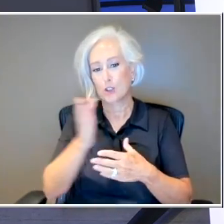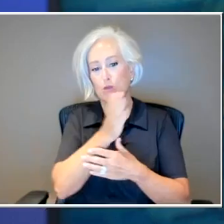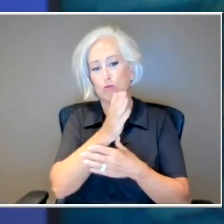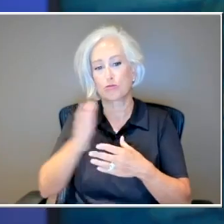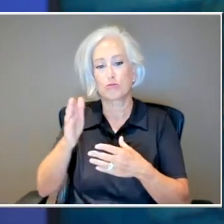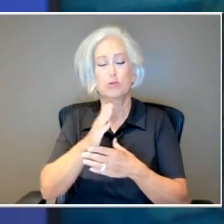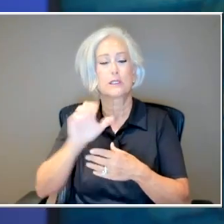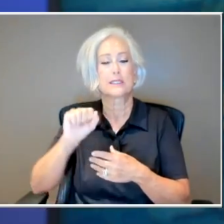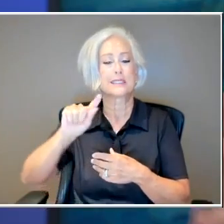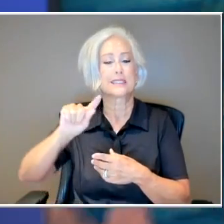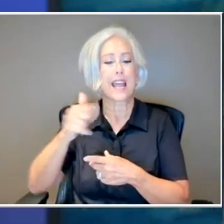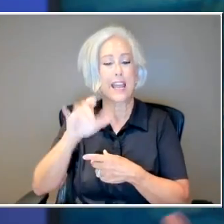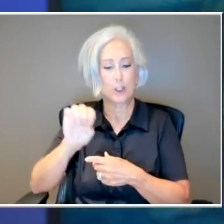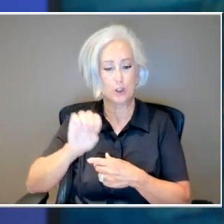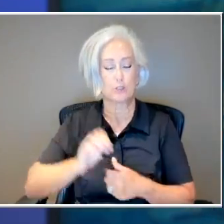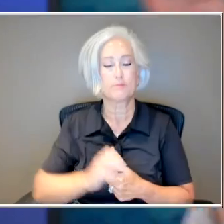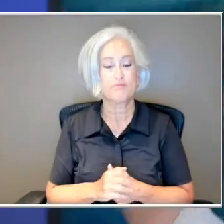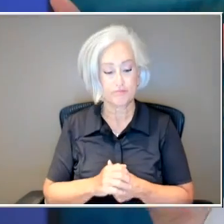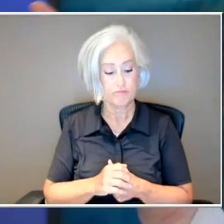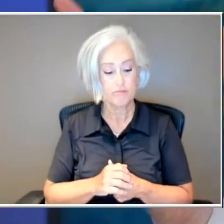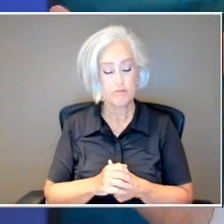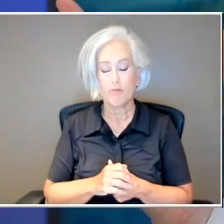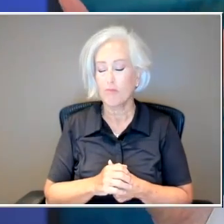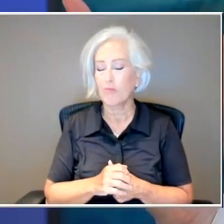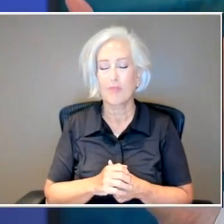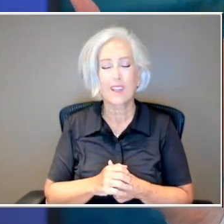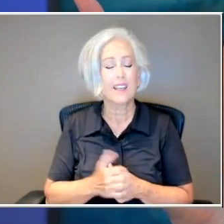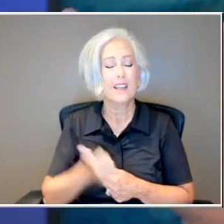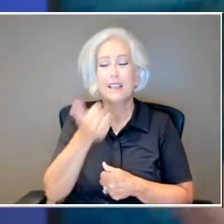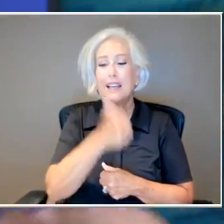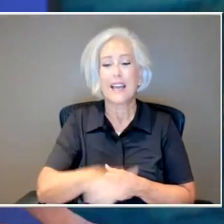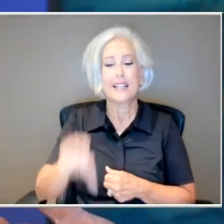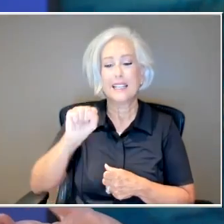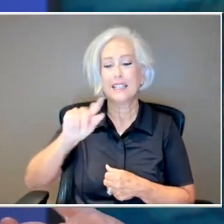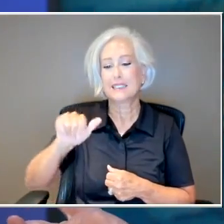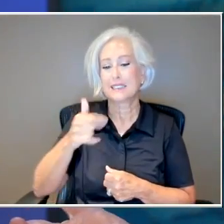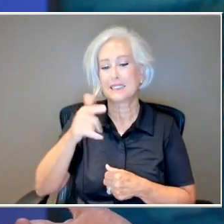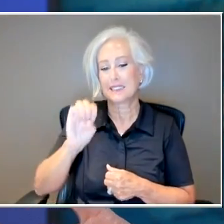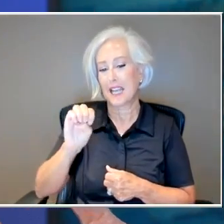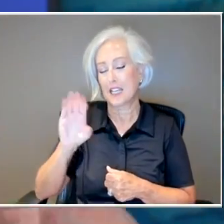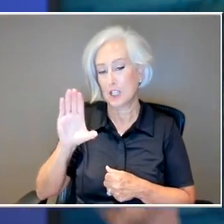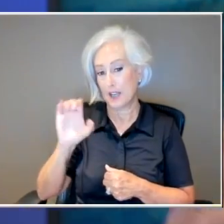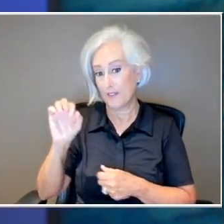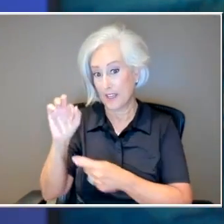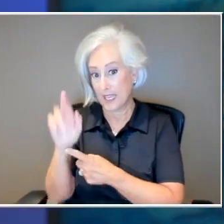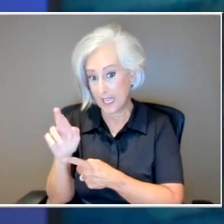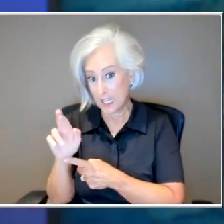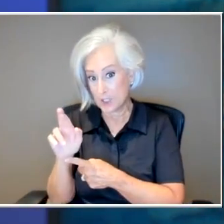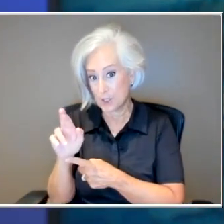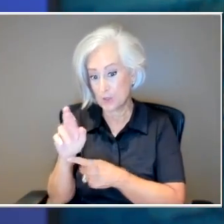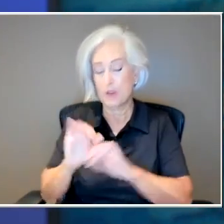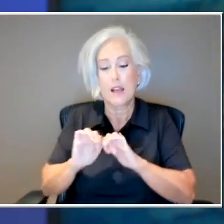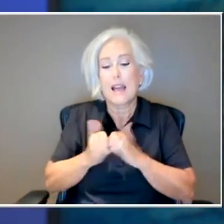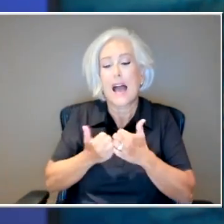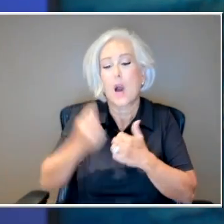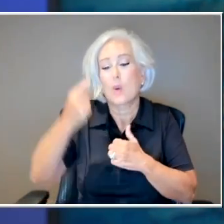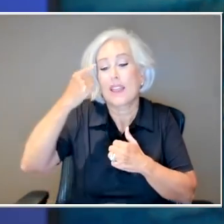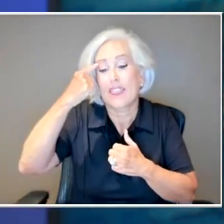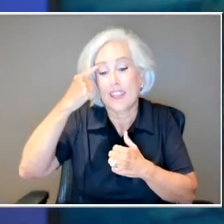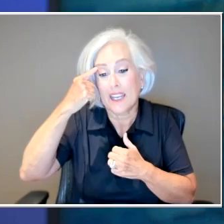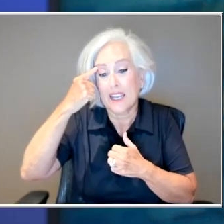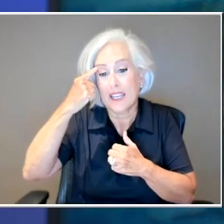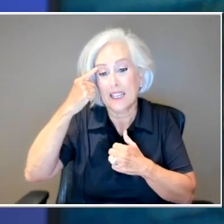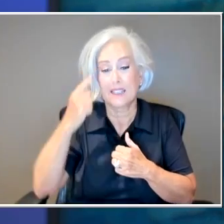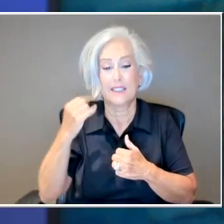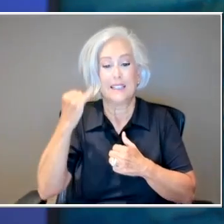so stages of any cancer, usually the way we think about it is when it starts first in